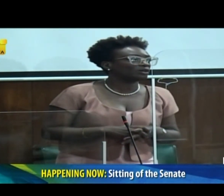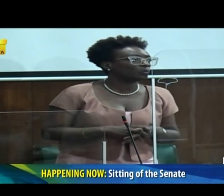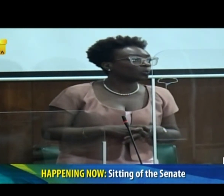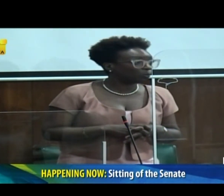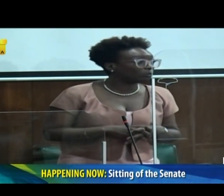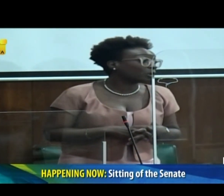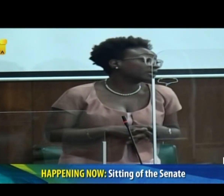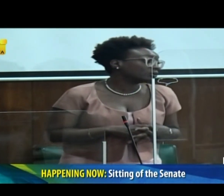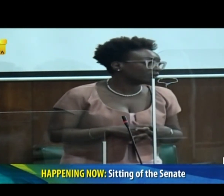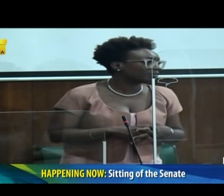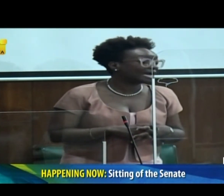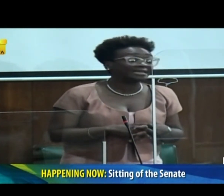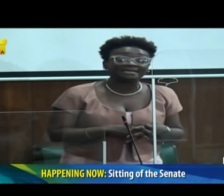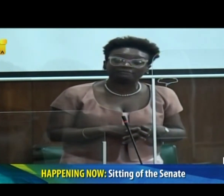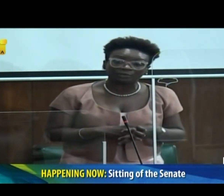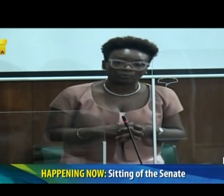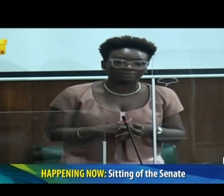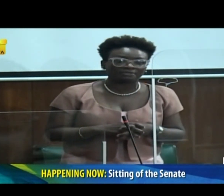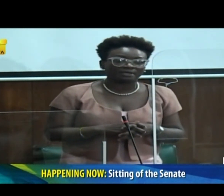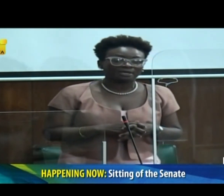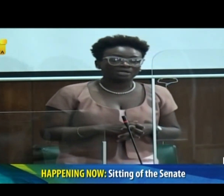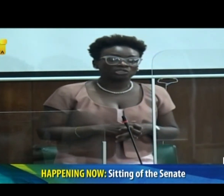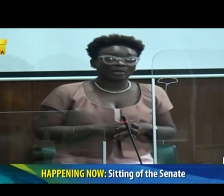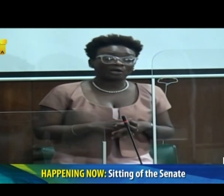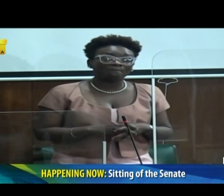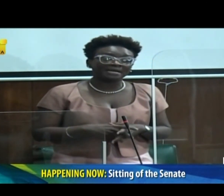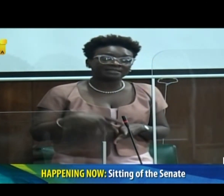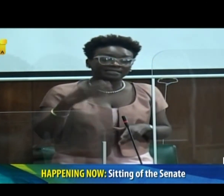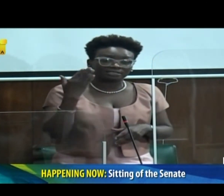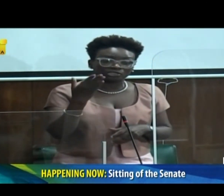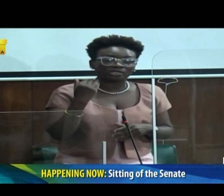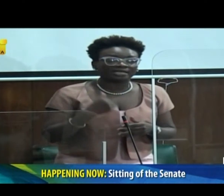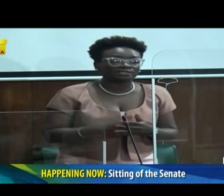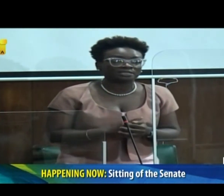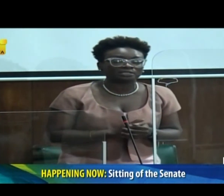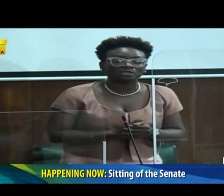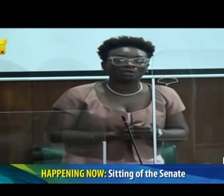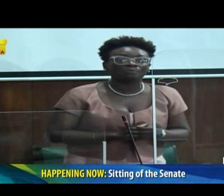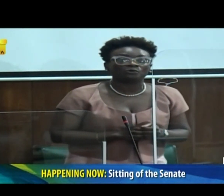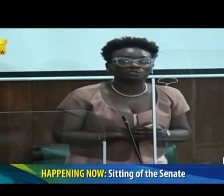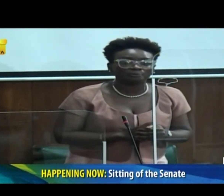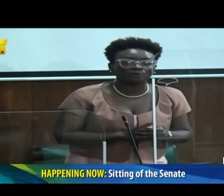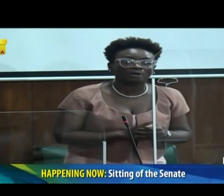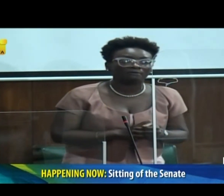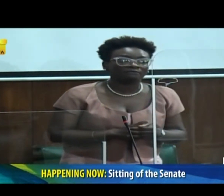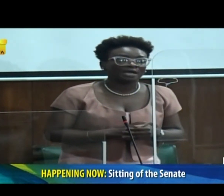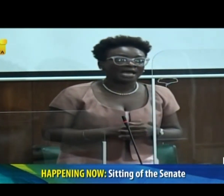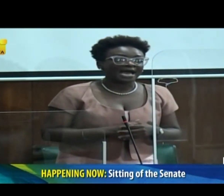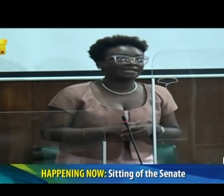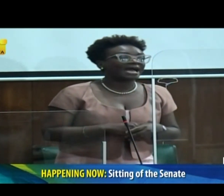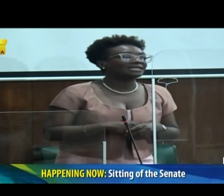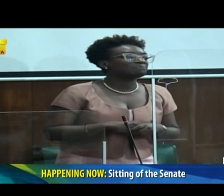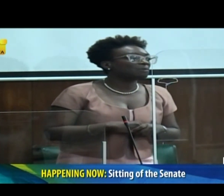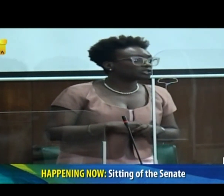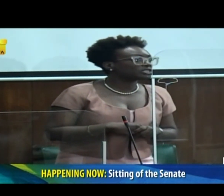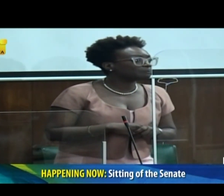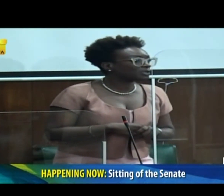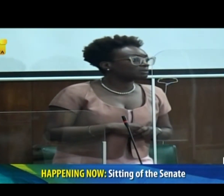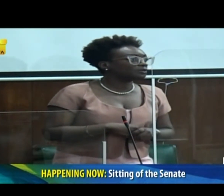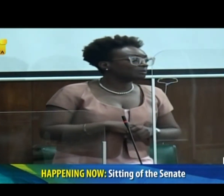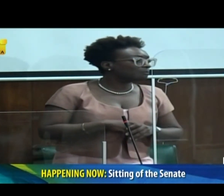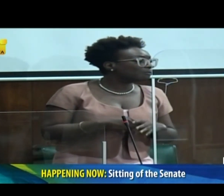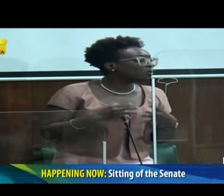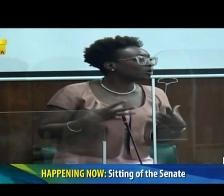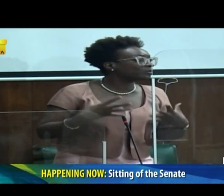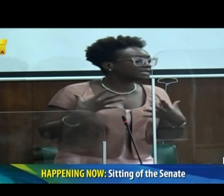they're working with and living with. So I commend that teacher that Senator Longmore spoke of. And as much as possible,